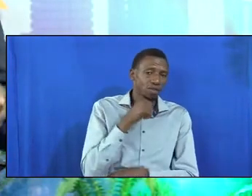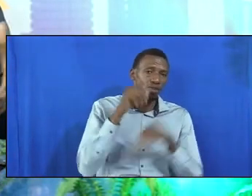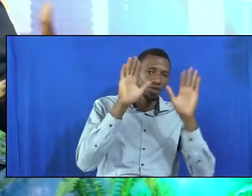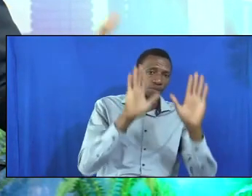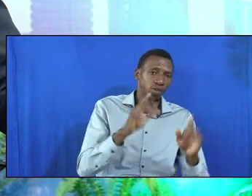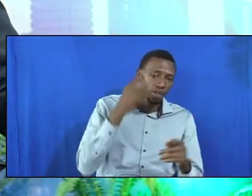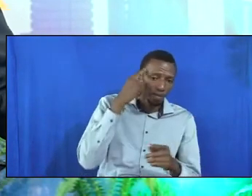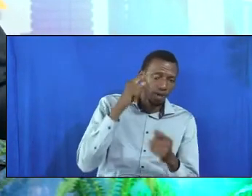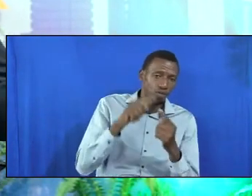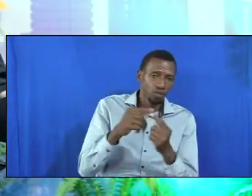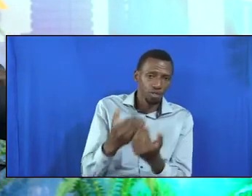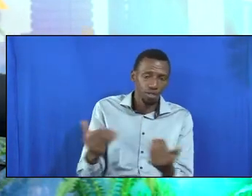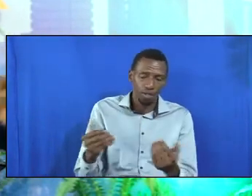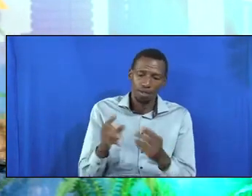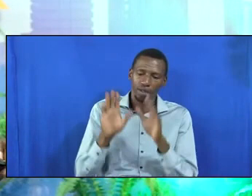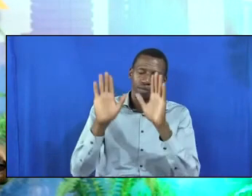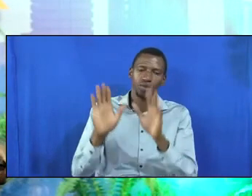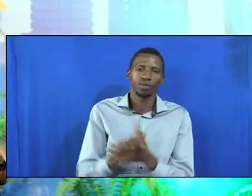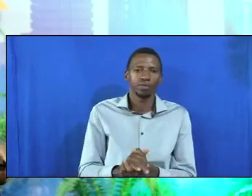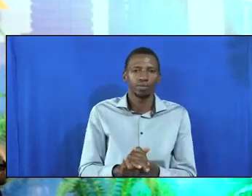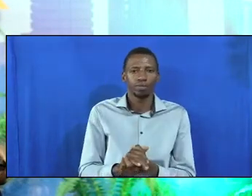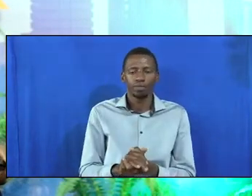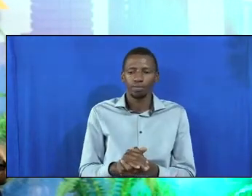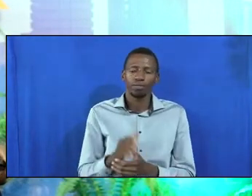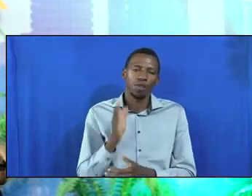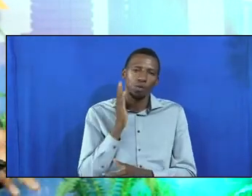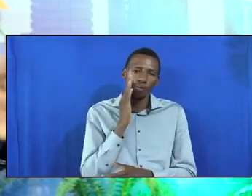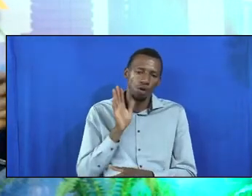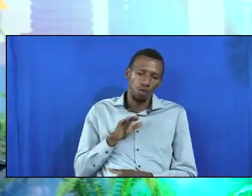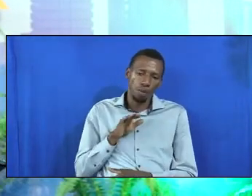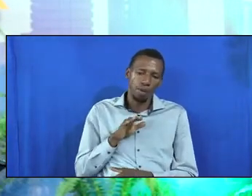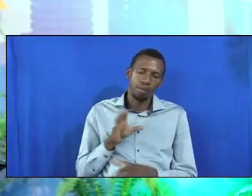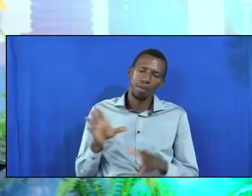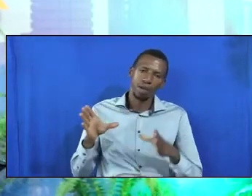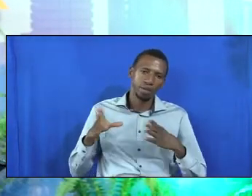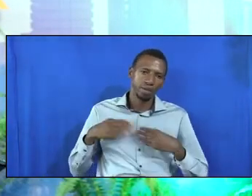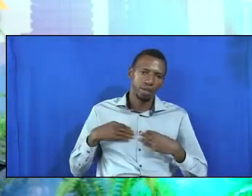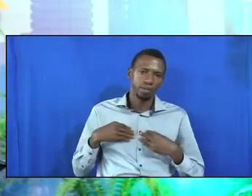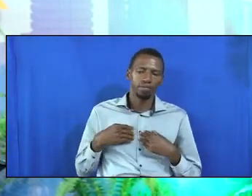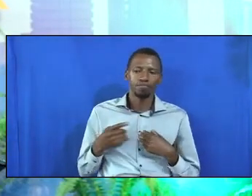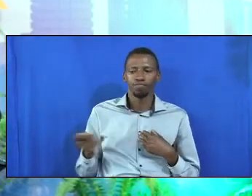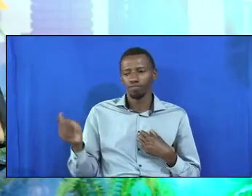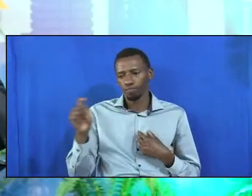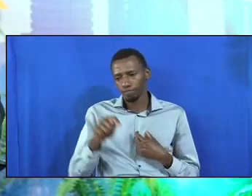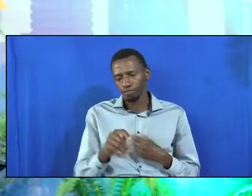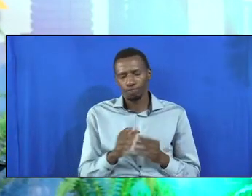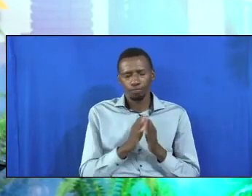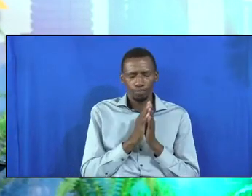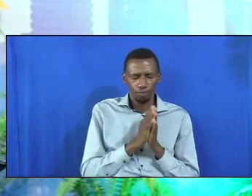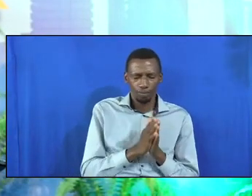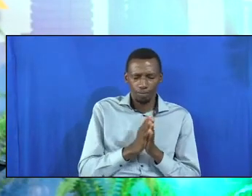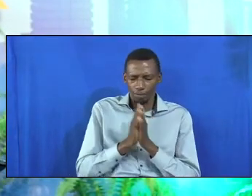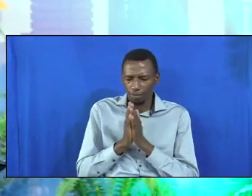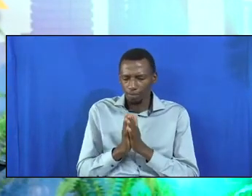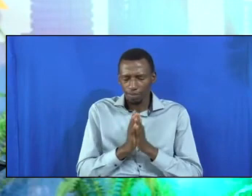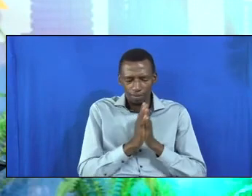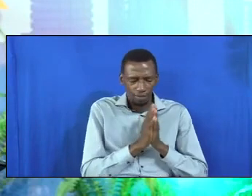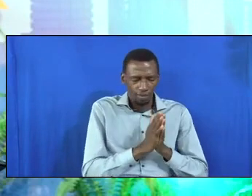So, reluctantly, mama accepted. Now we prayed. As we prayed,